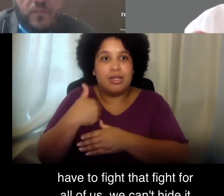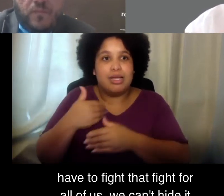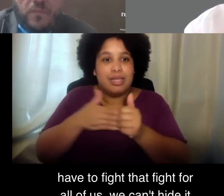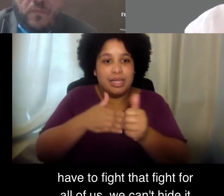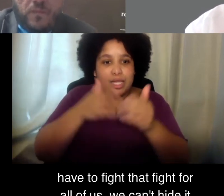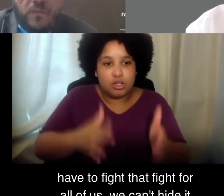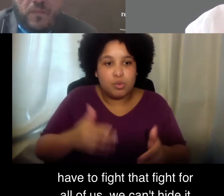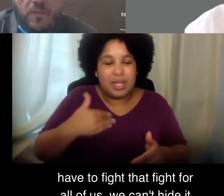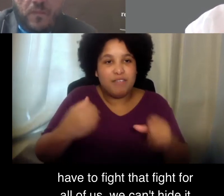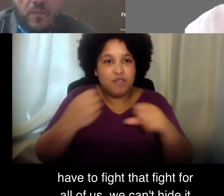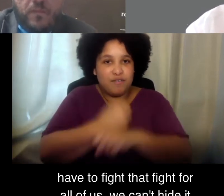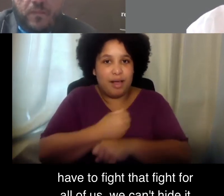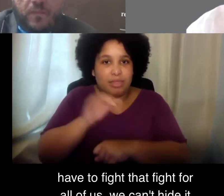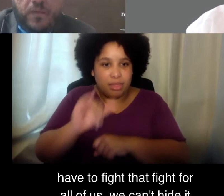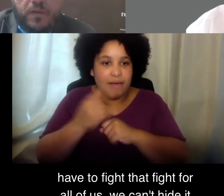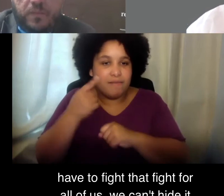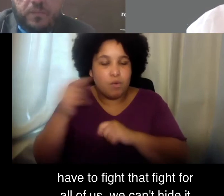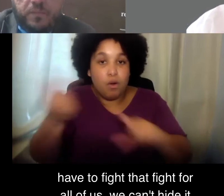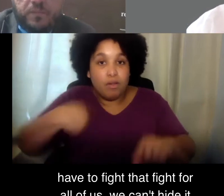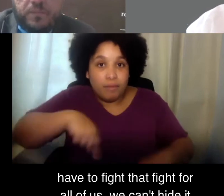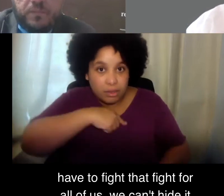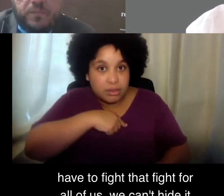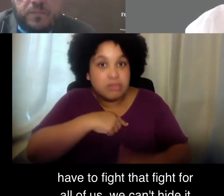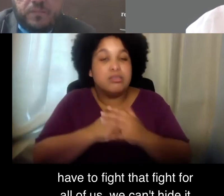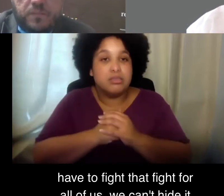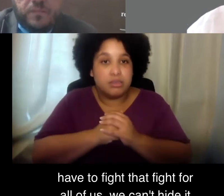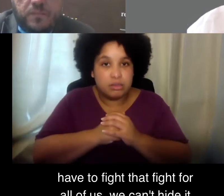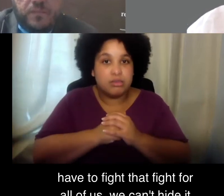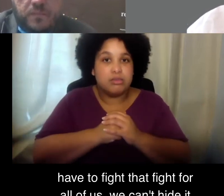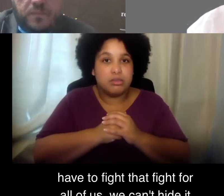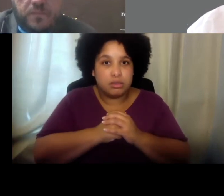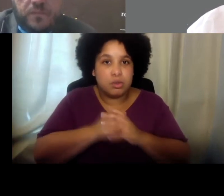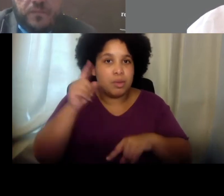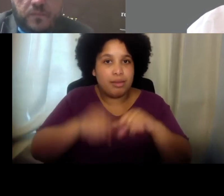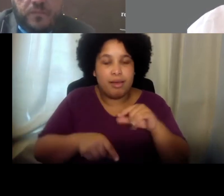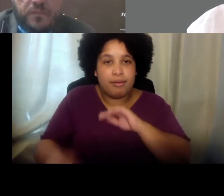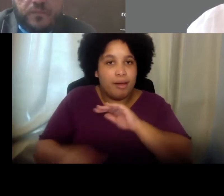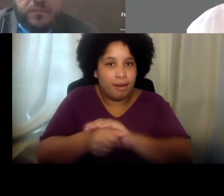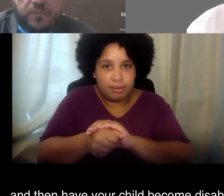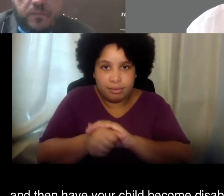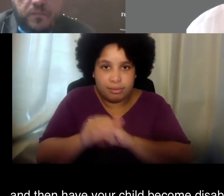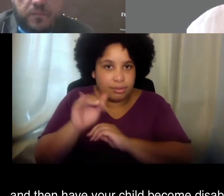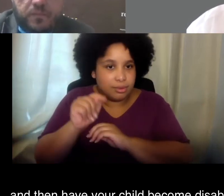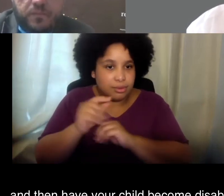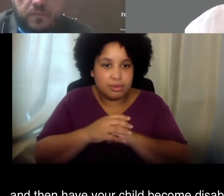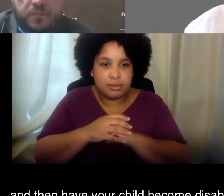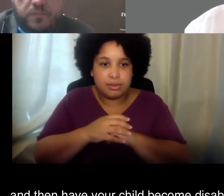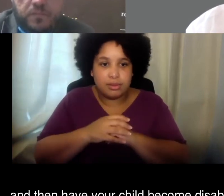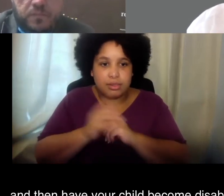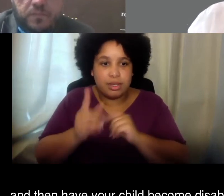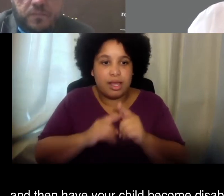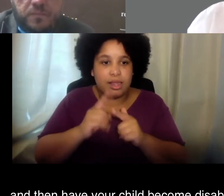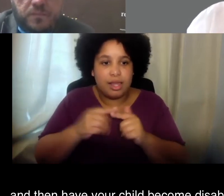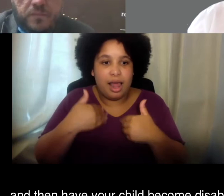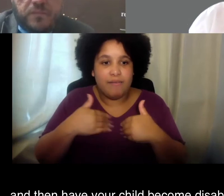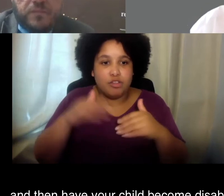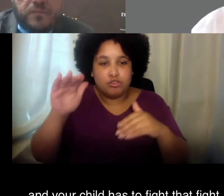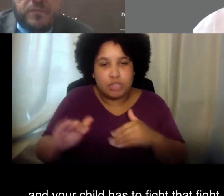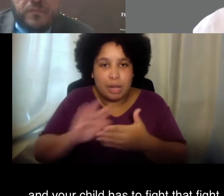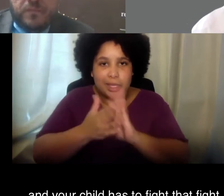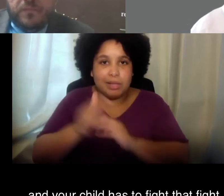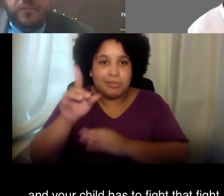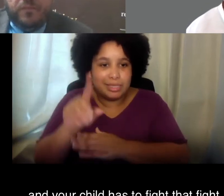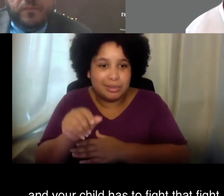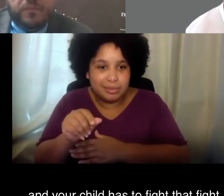to fight that fight for all of us. We can't hide it and then have your child become disabled and